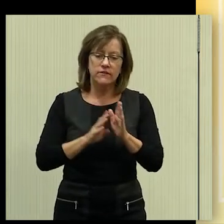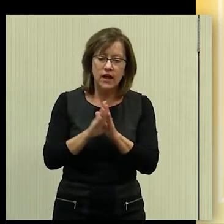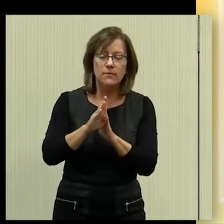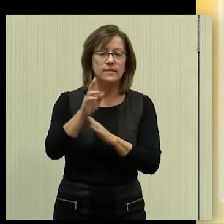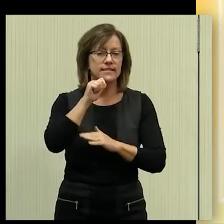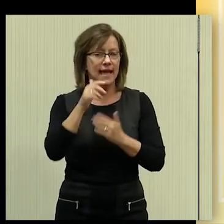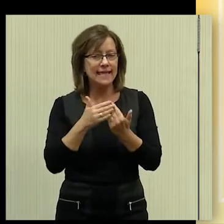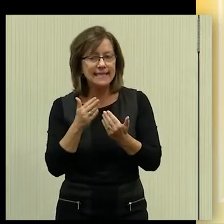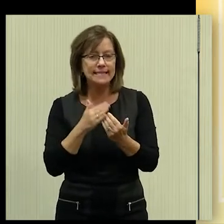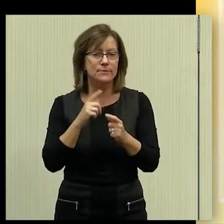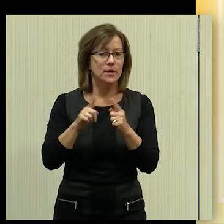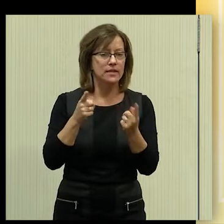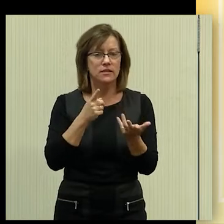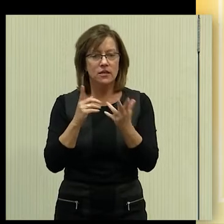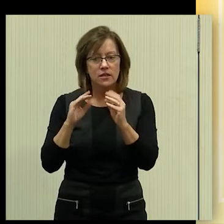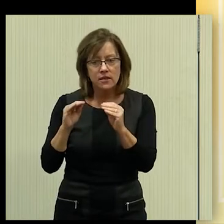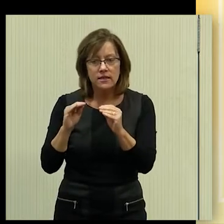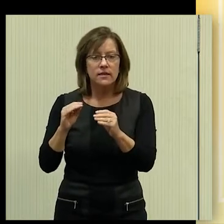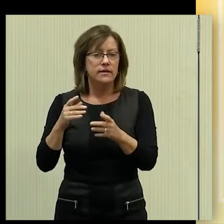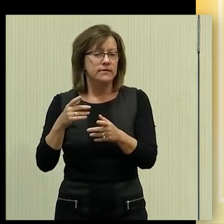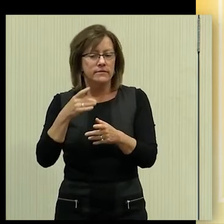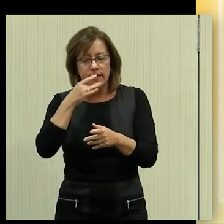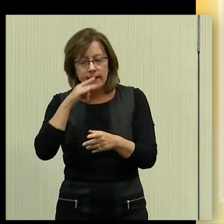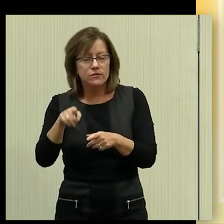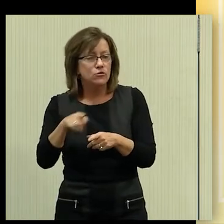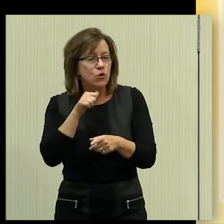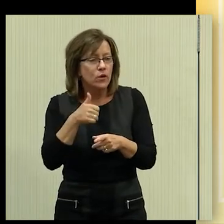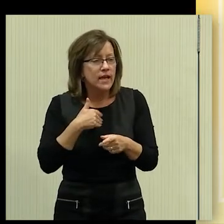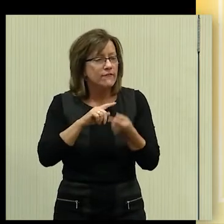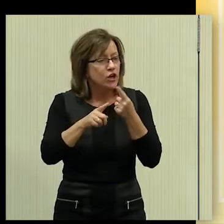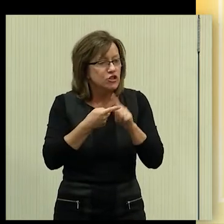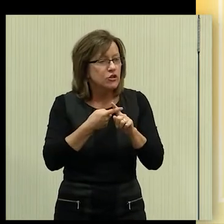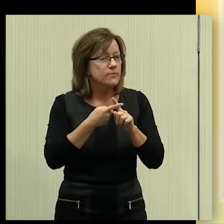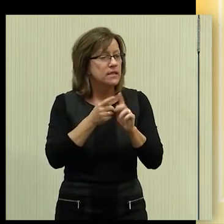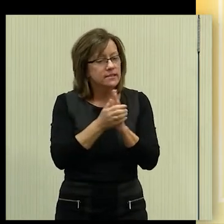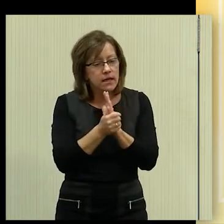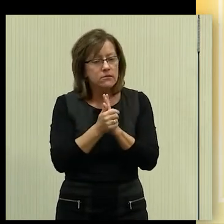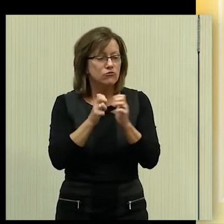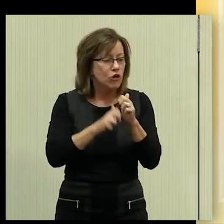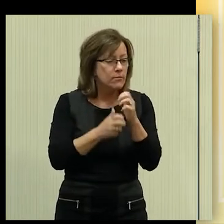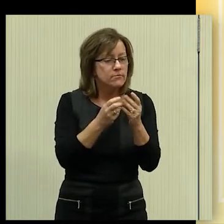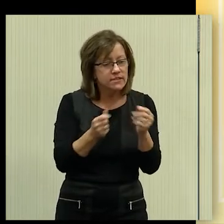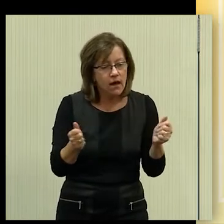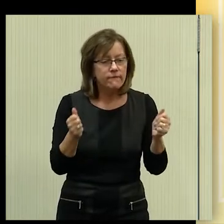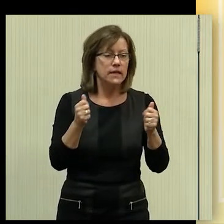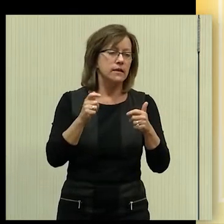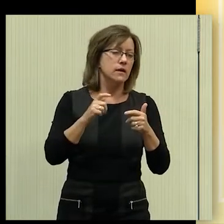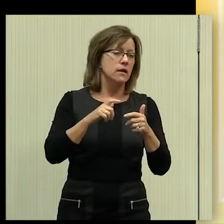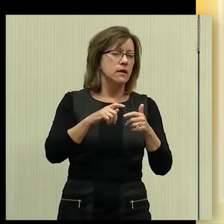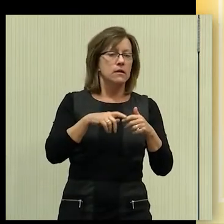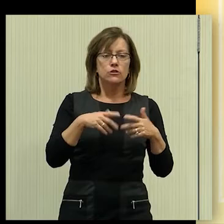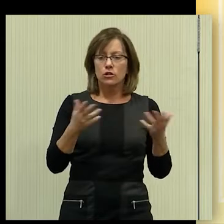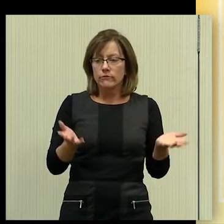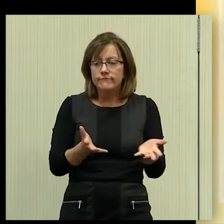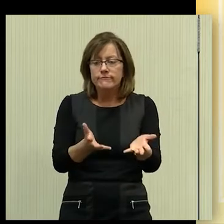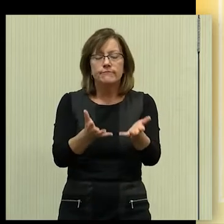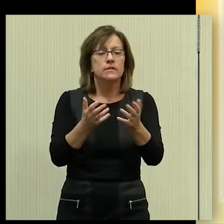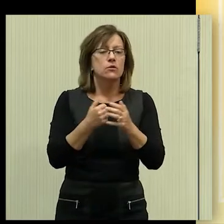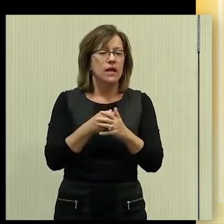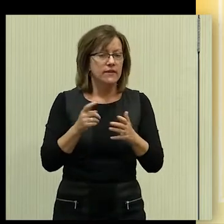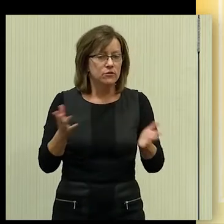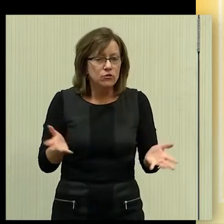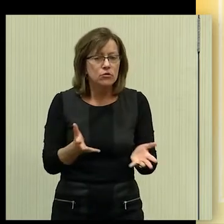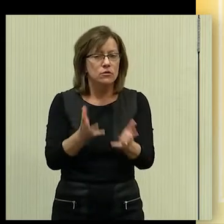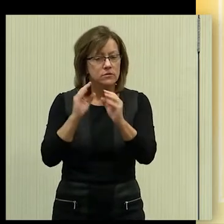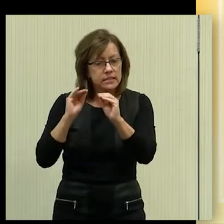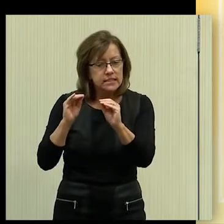so who does not have the friendship skills, the problem solving skills, the emotional literacy. We have to work on promoting those